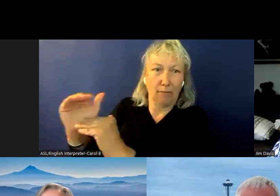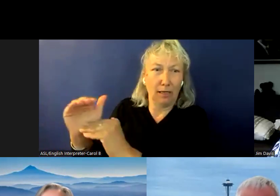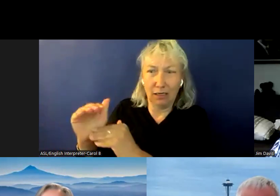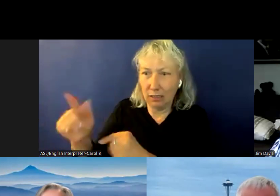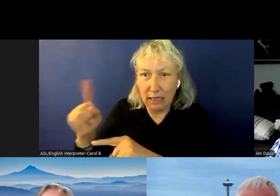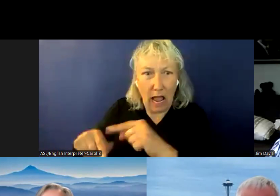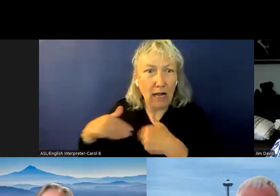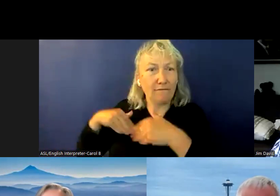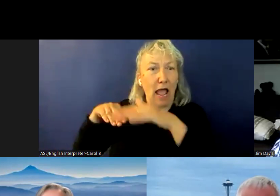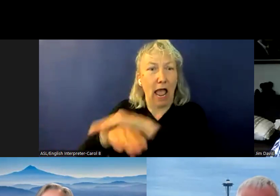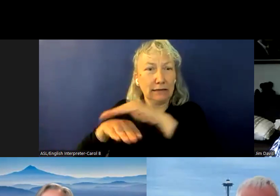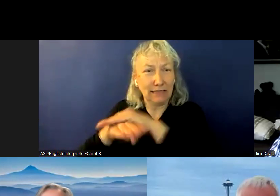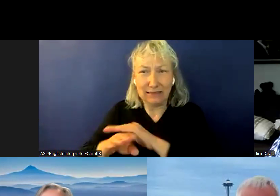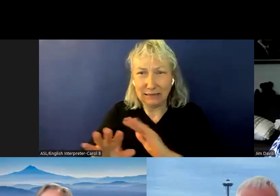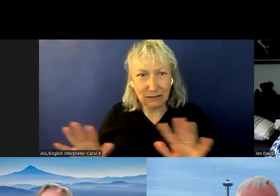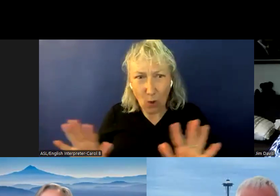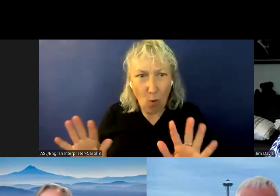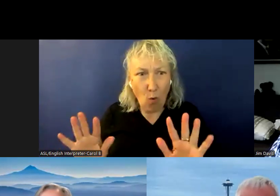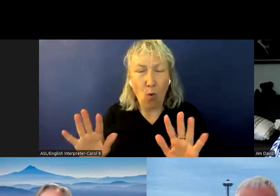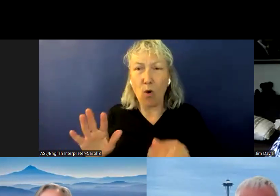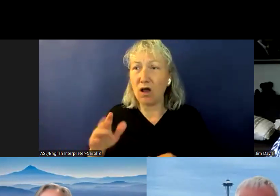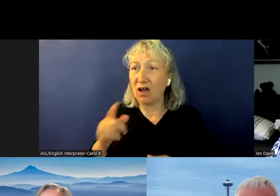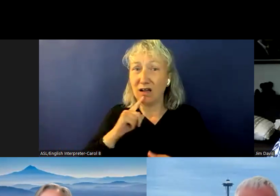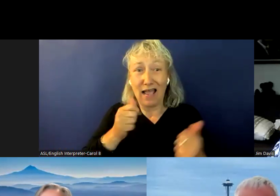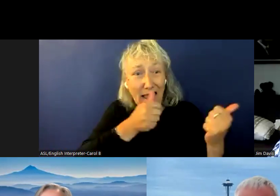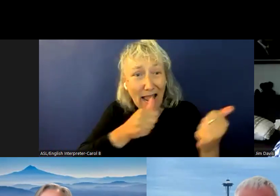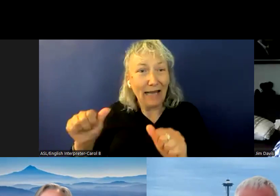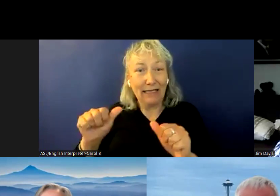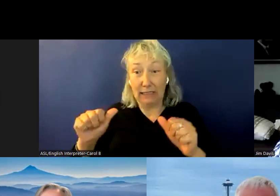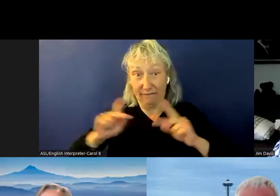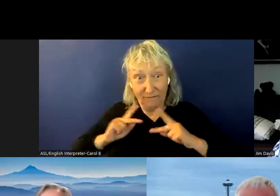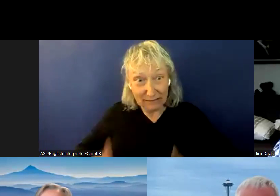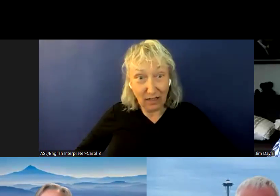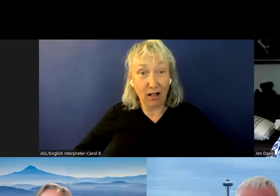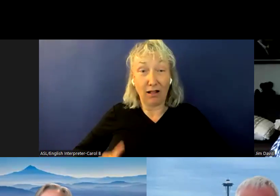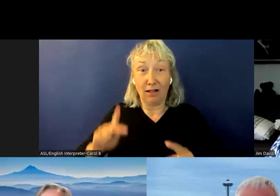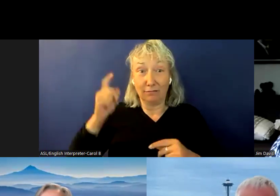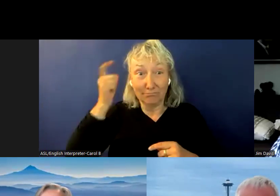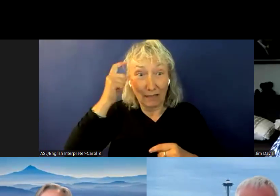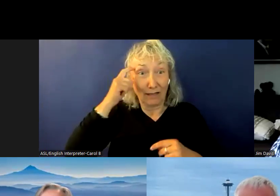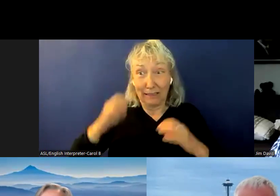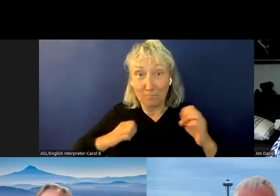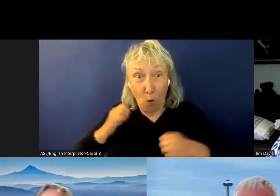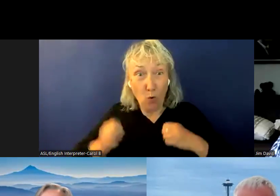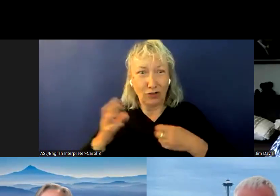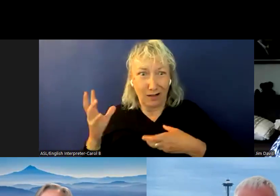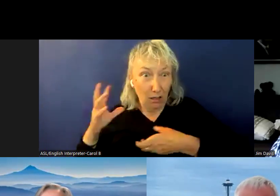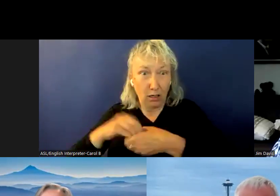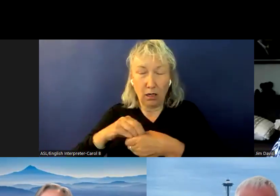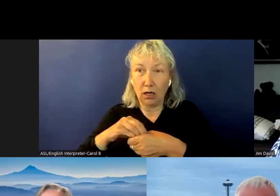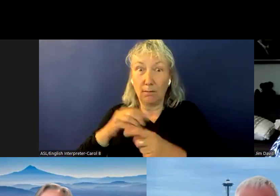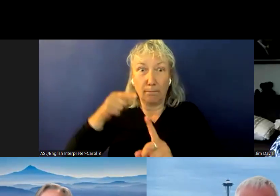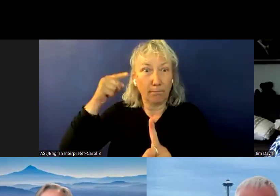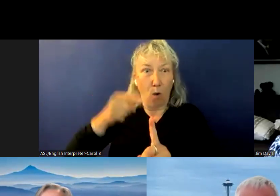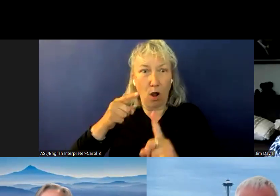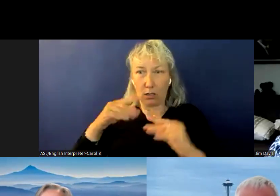both in healthcare, physically and emotionally. But a major part of this is really equal access